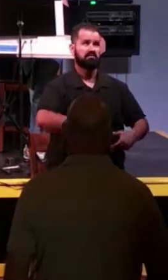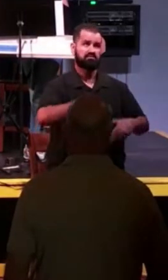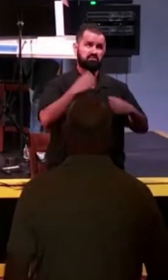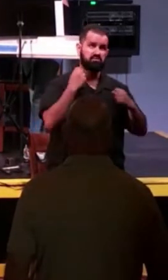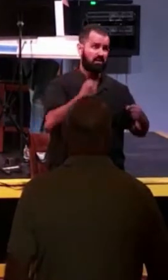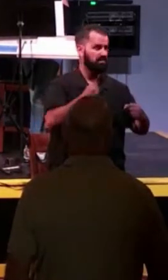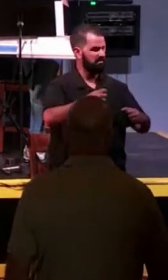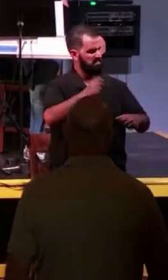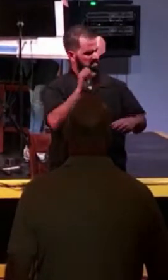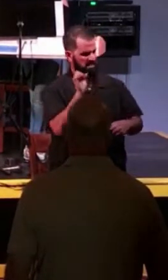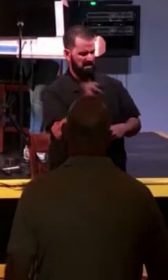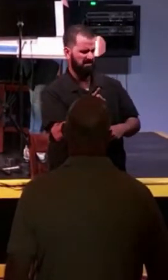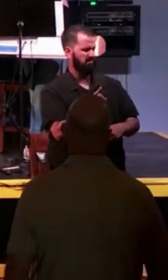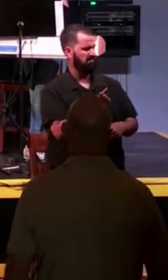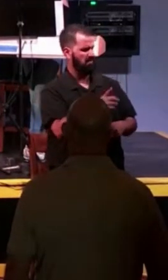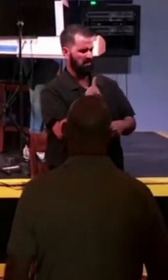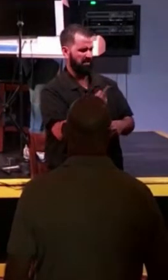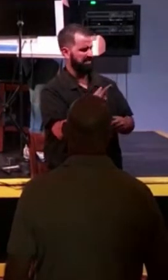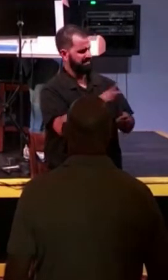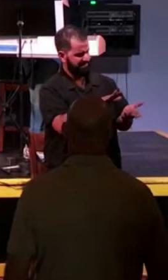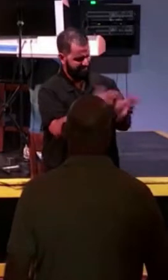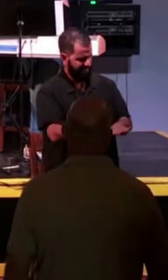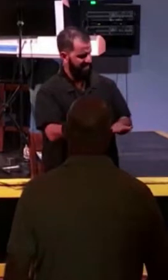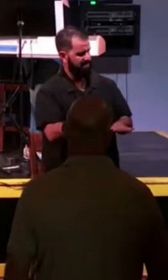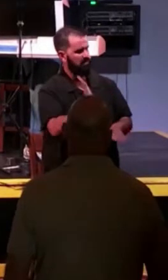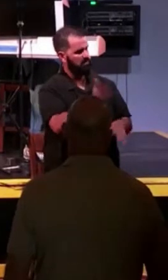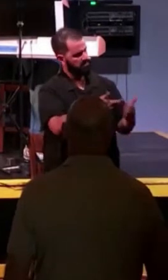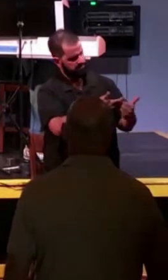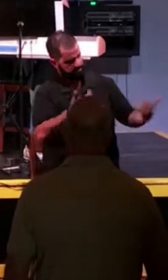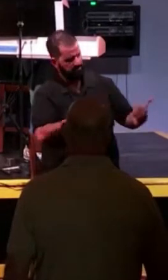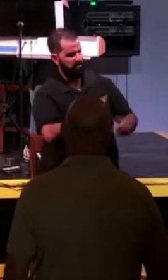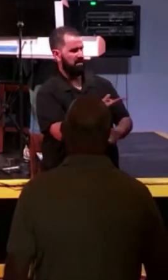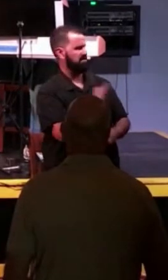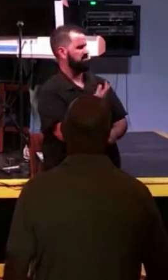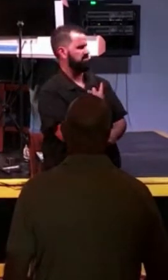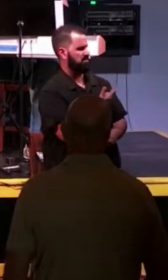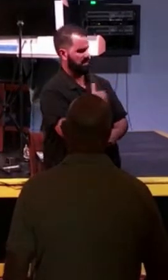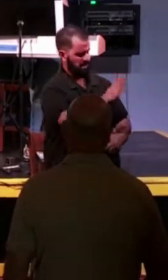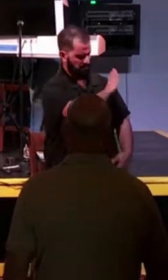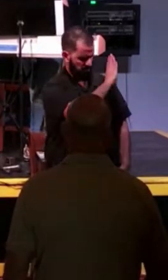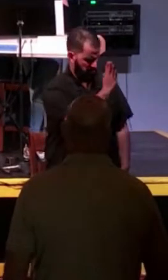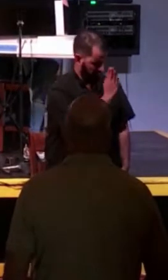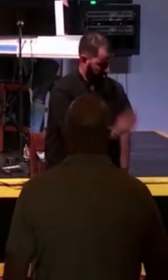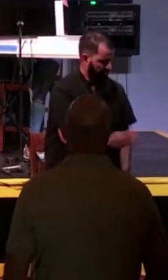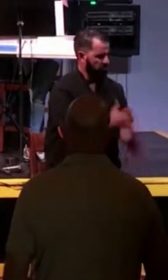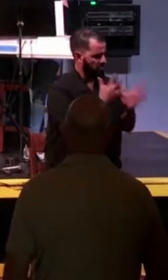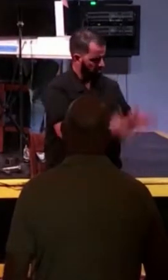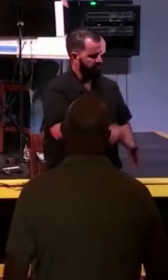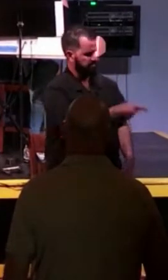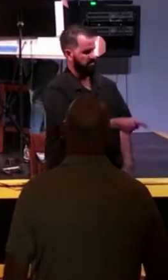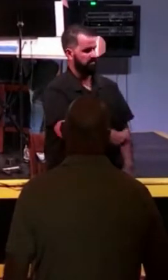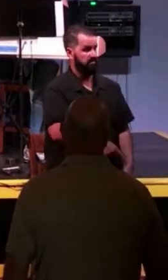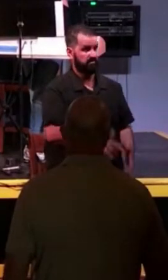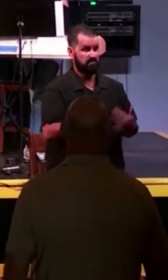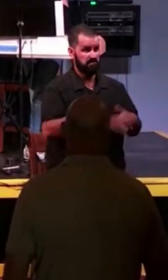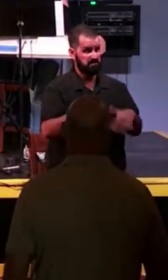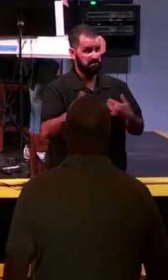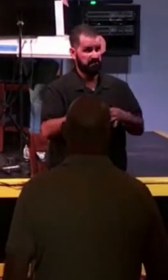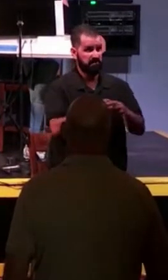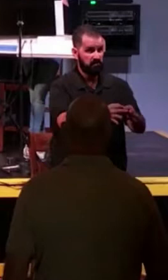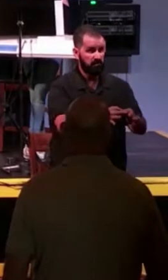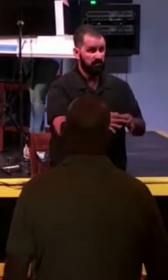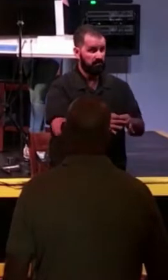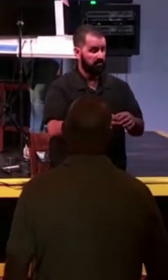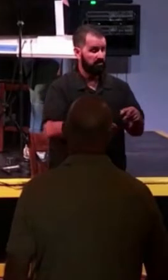severely if anything but death separates you from me. Talk about loyalty. And when